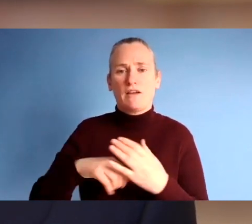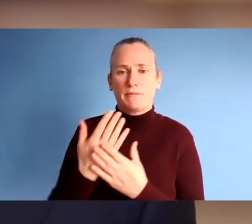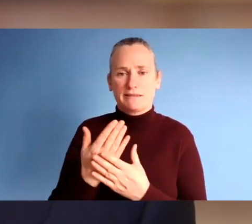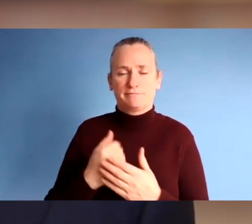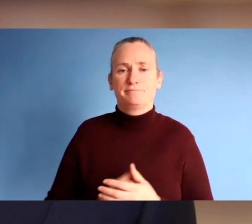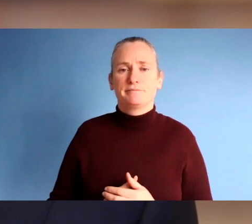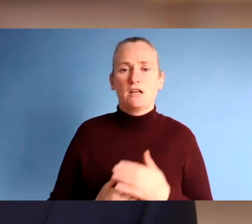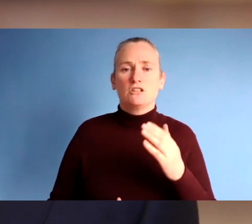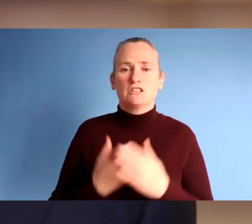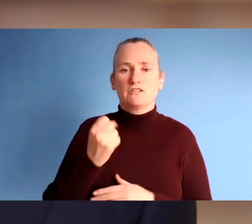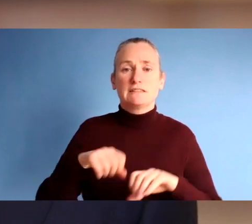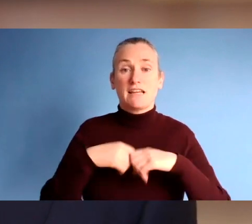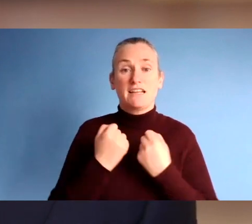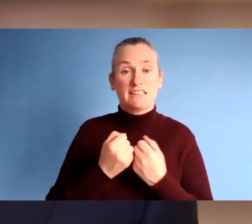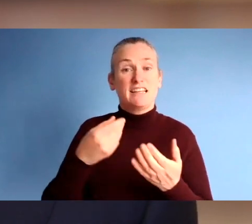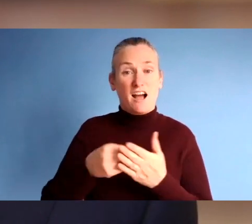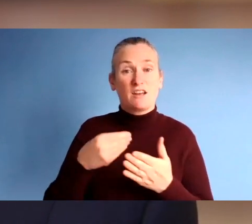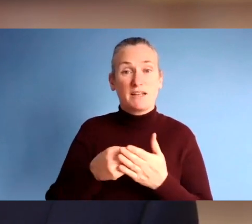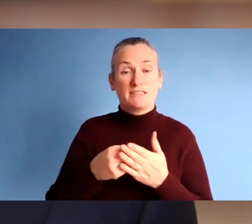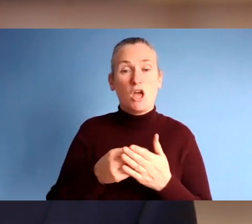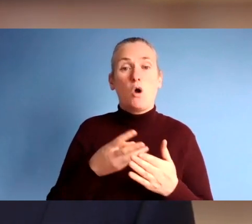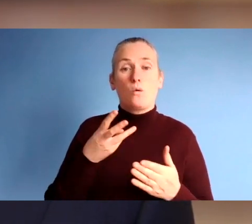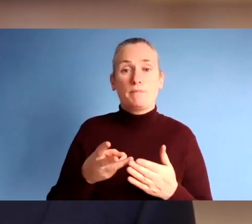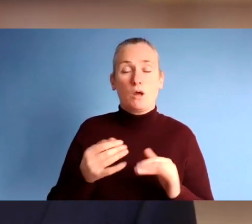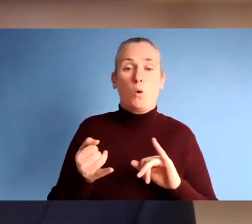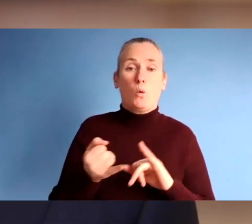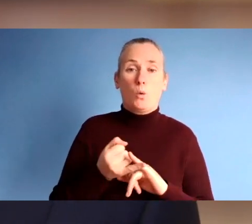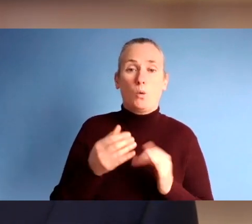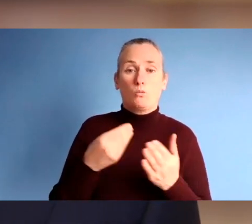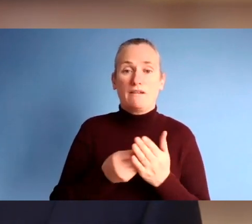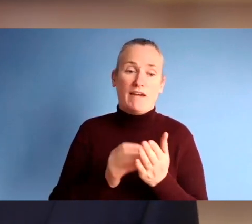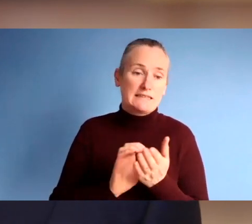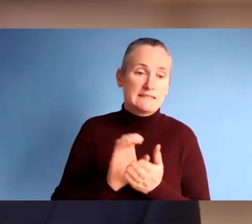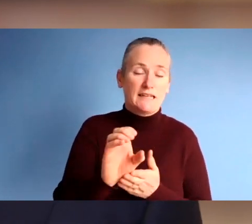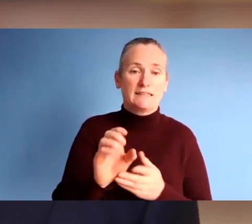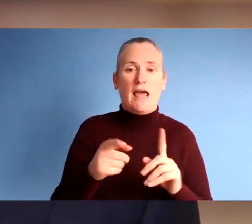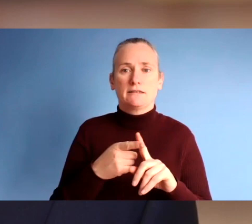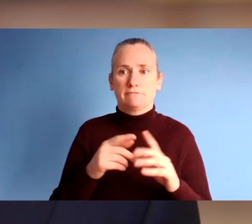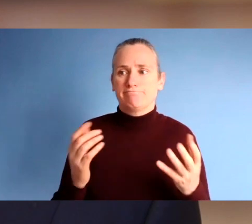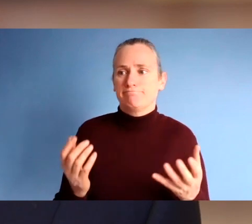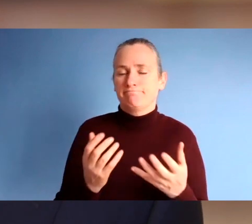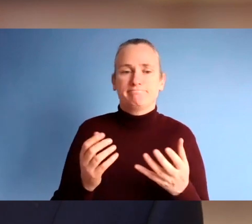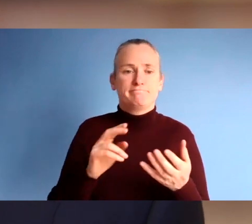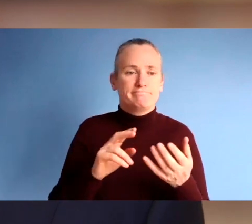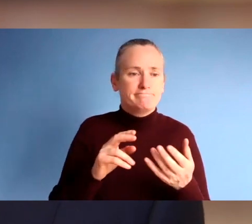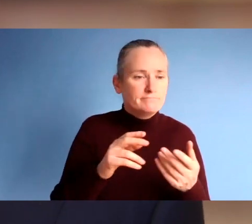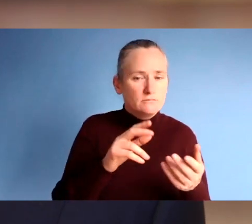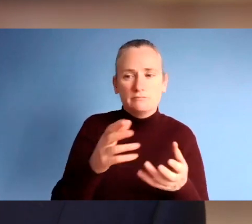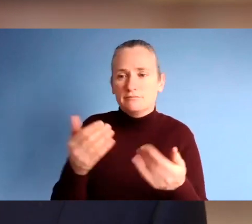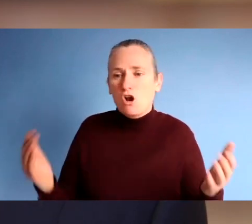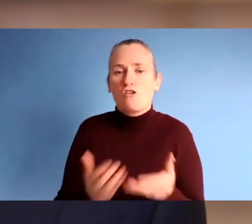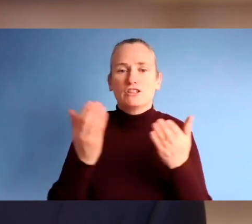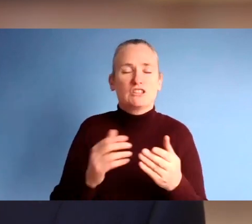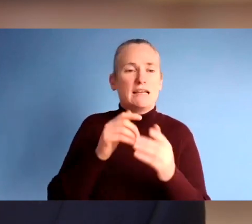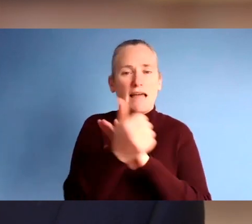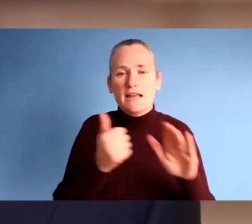Successful societies and economies will be those that invest in and embrace talent, scientific research,